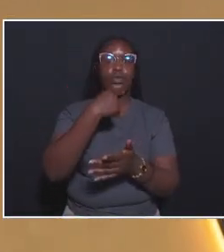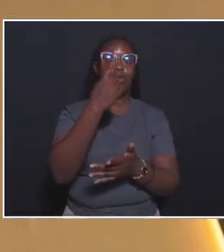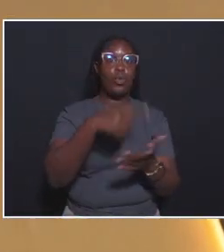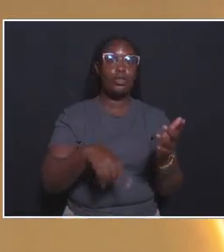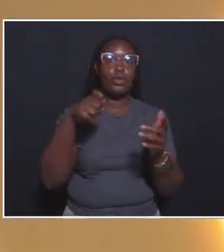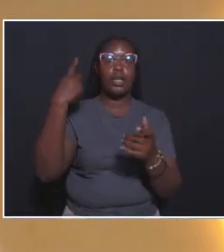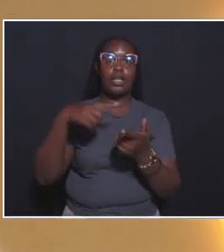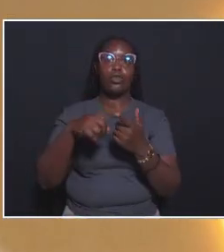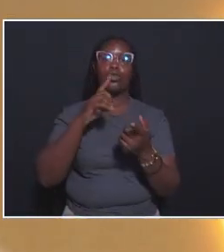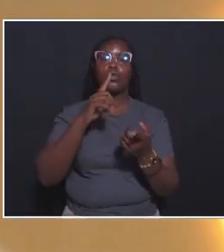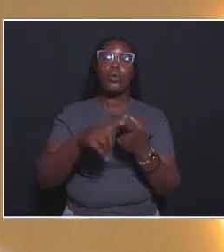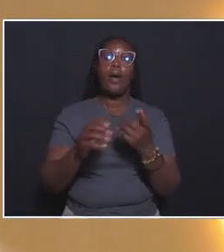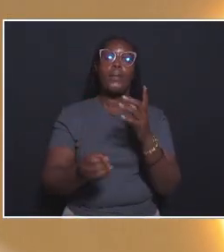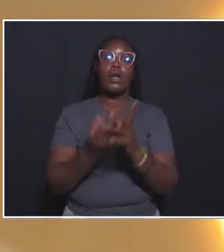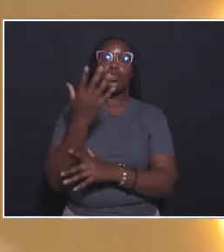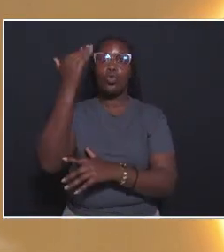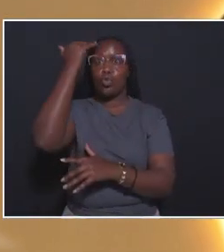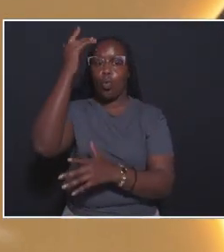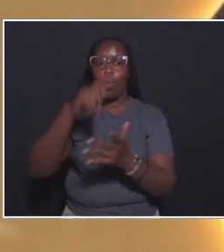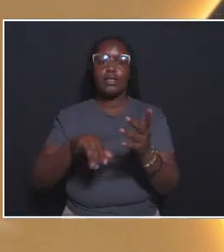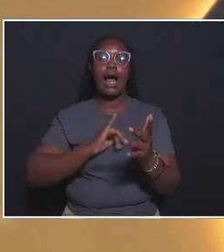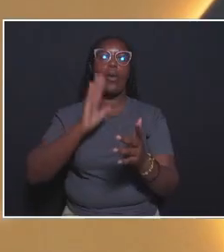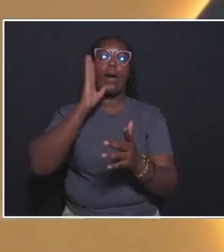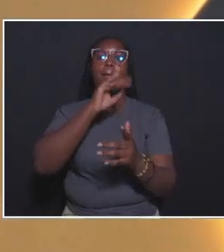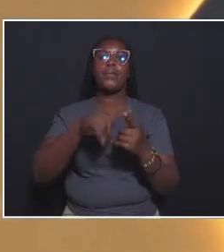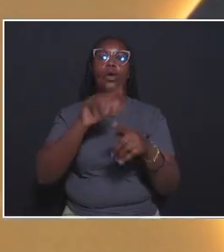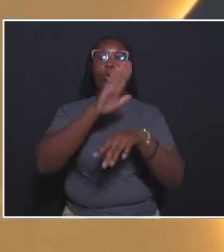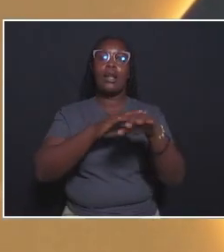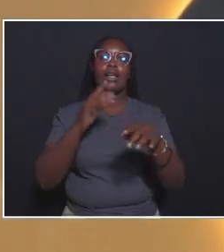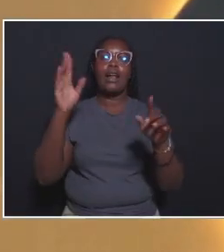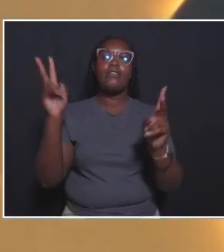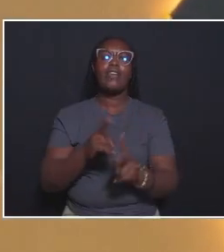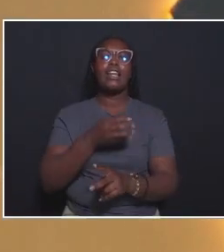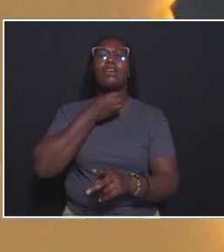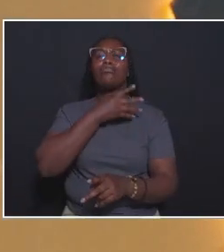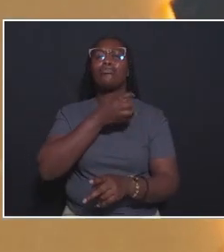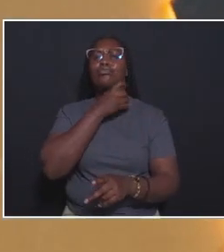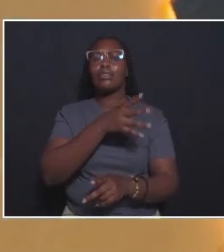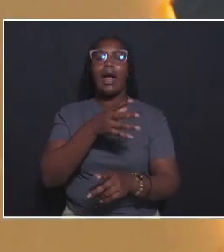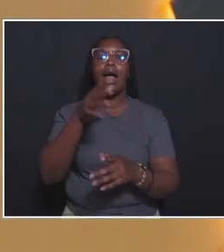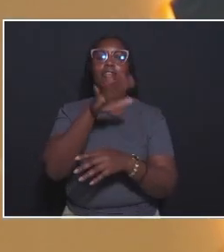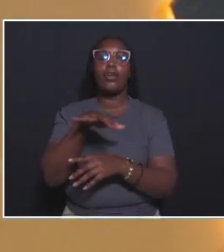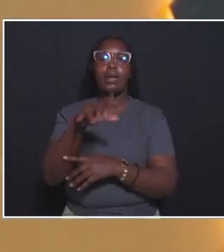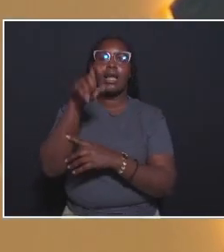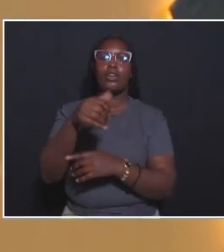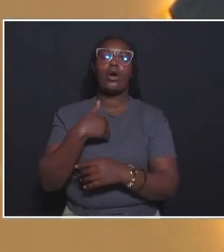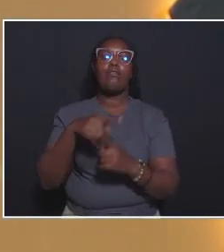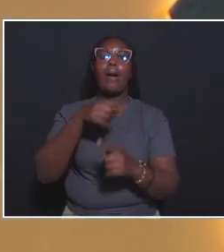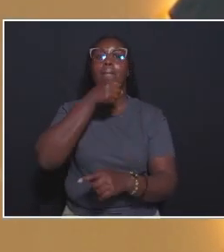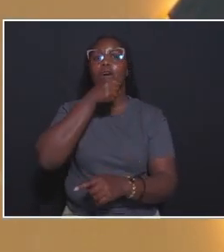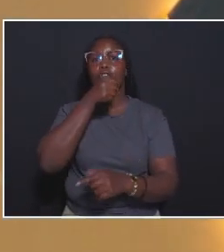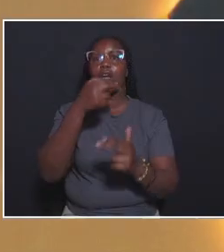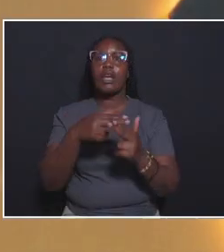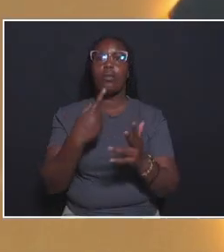In pre-production, you know, I'm going to record in a very noisy environment. I need to have a microphone with what we call